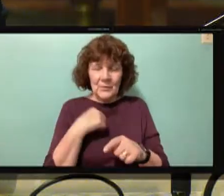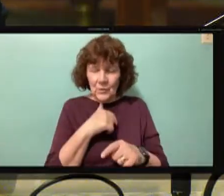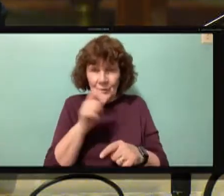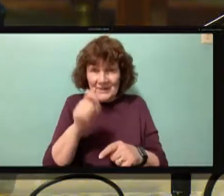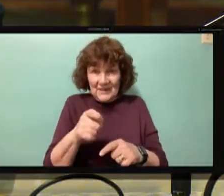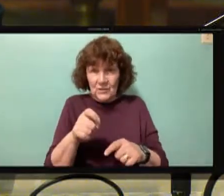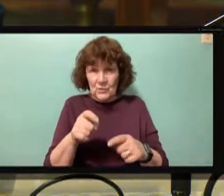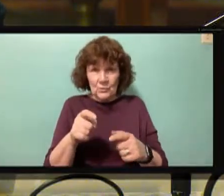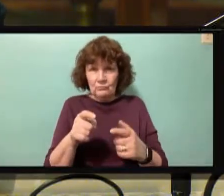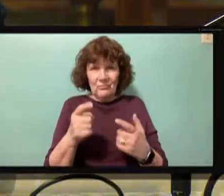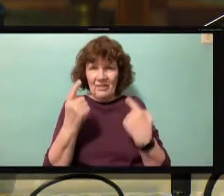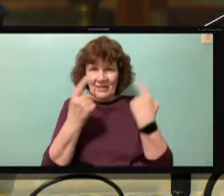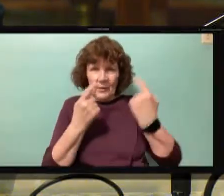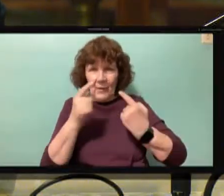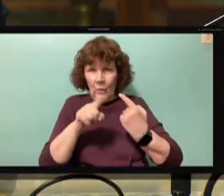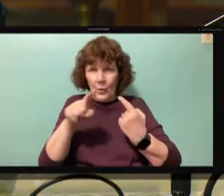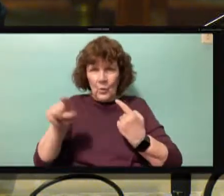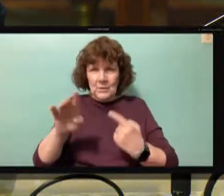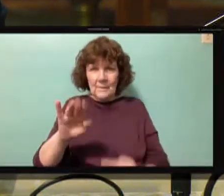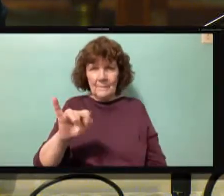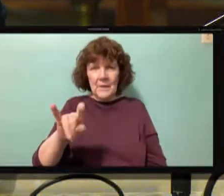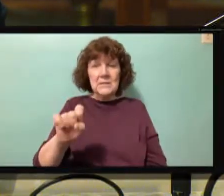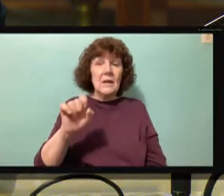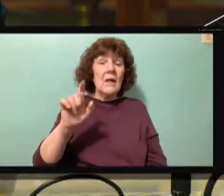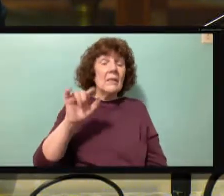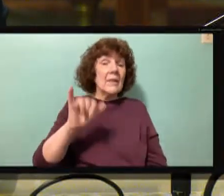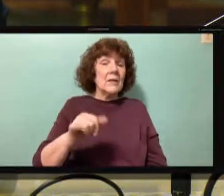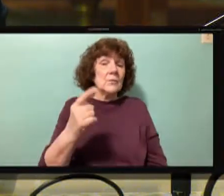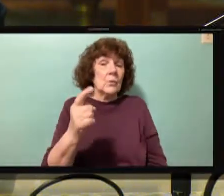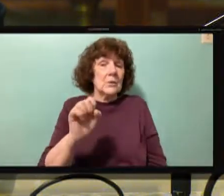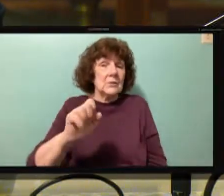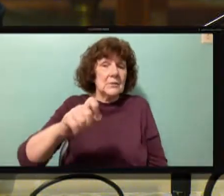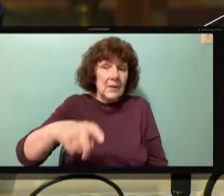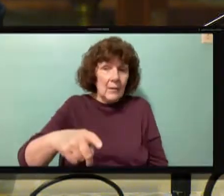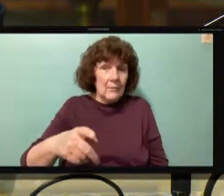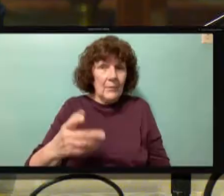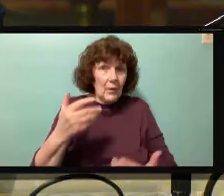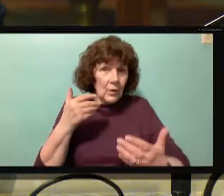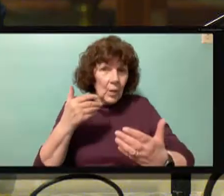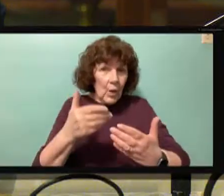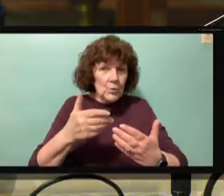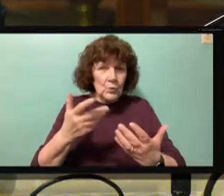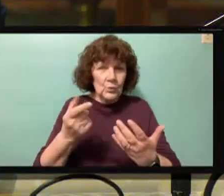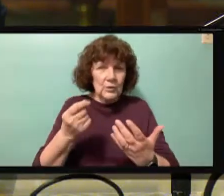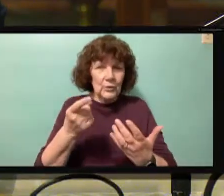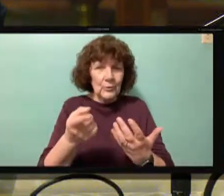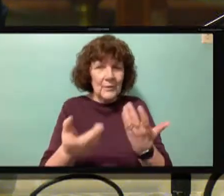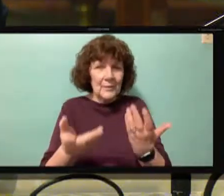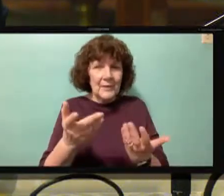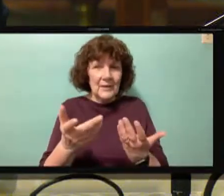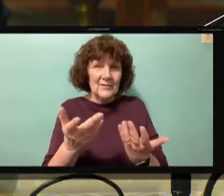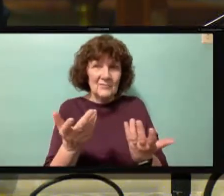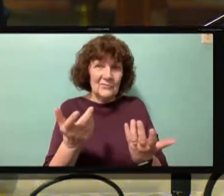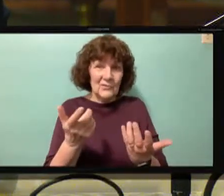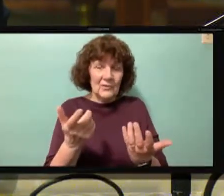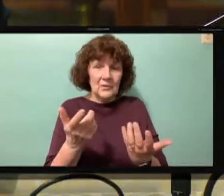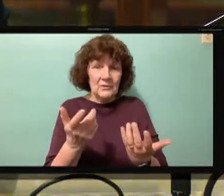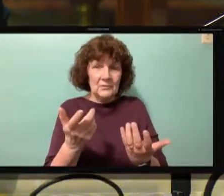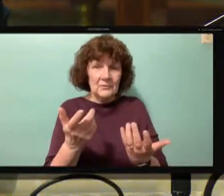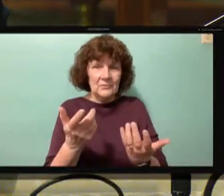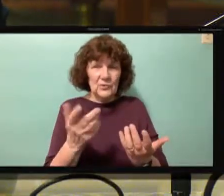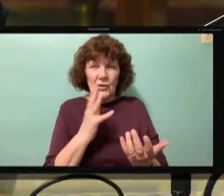a step toward perhaps what you're interested in, Councilman. For example, if